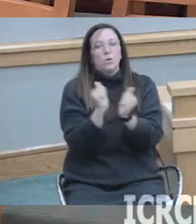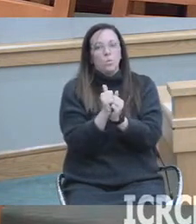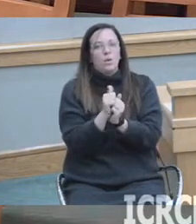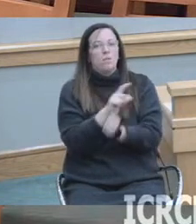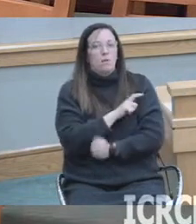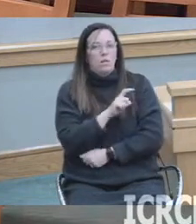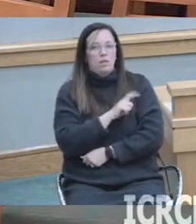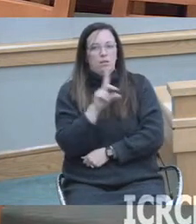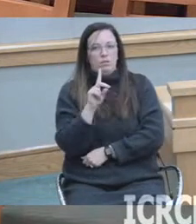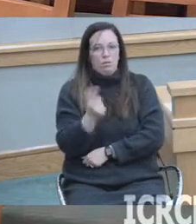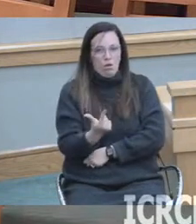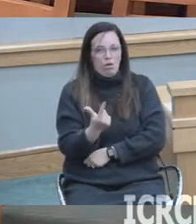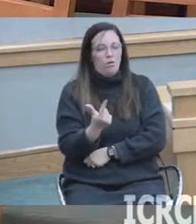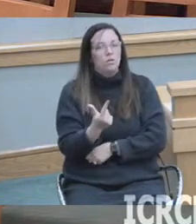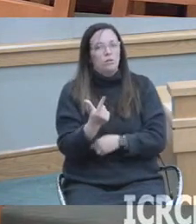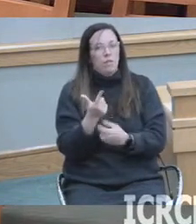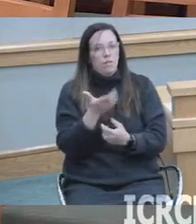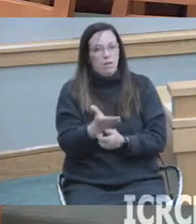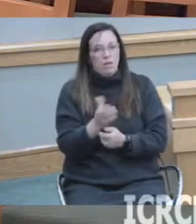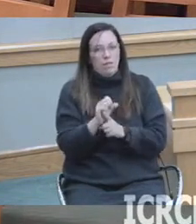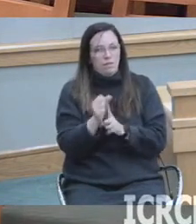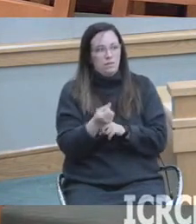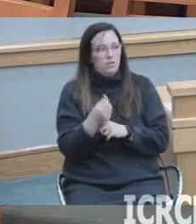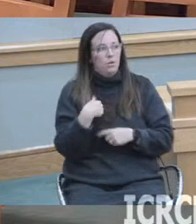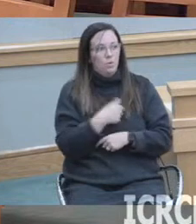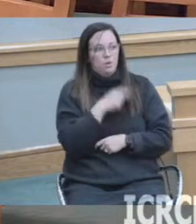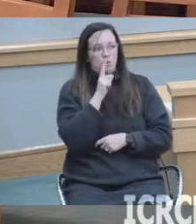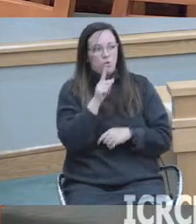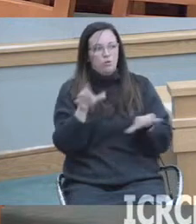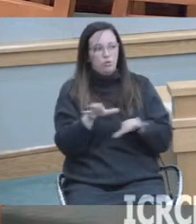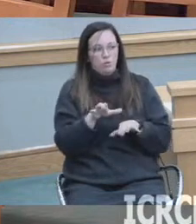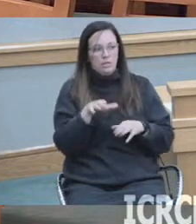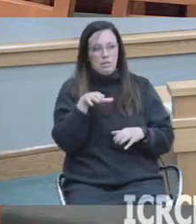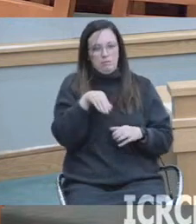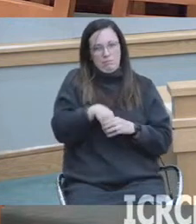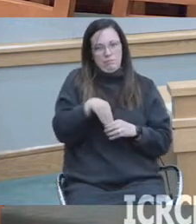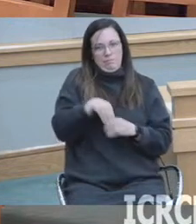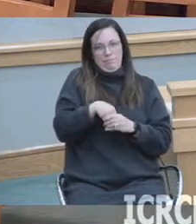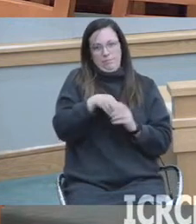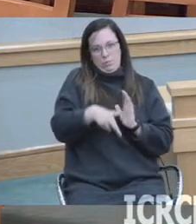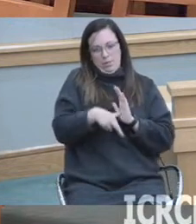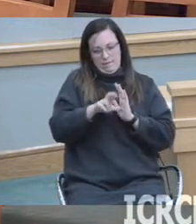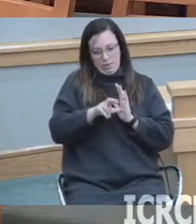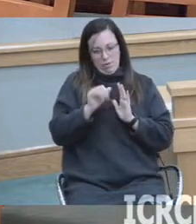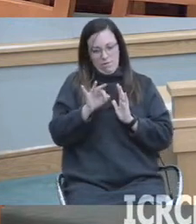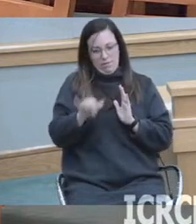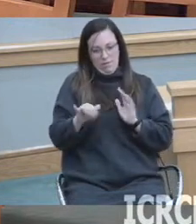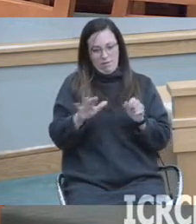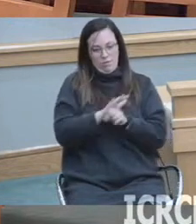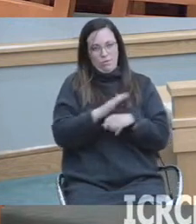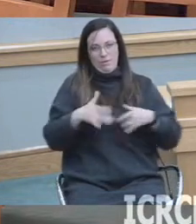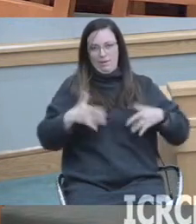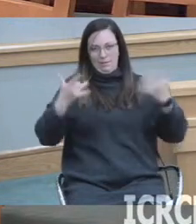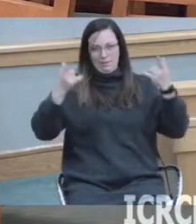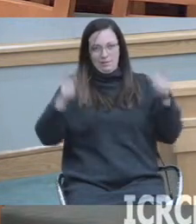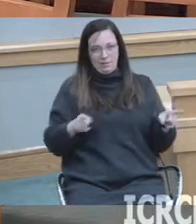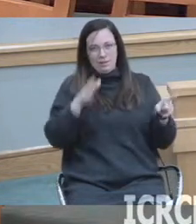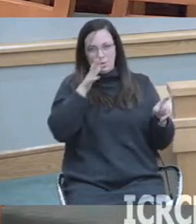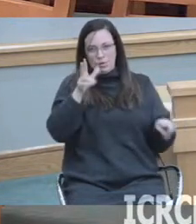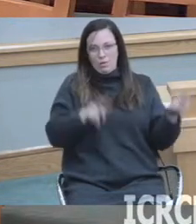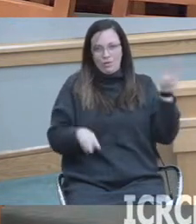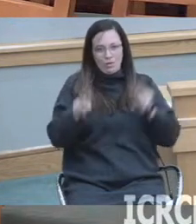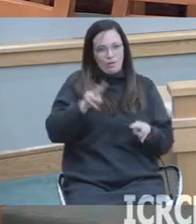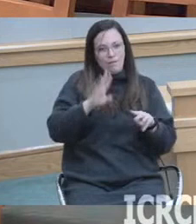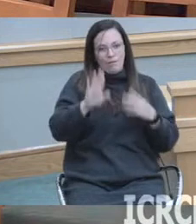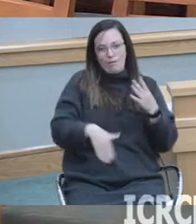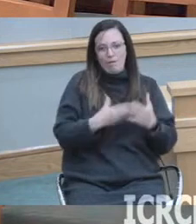We are doing an internal administrative review of the entire incident that will look at all the officers'